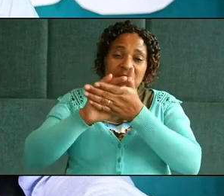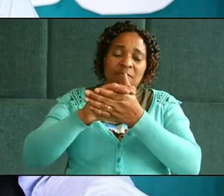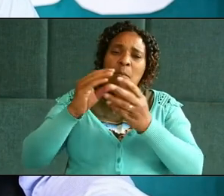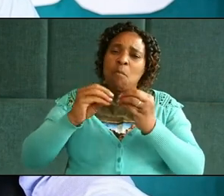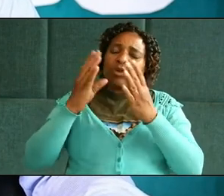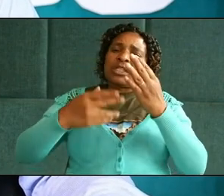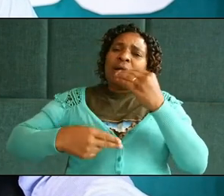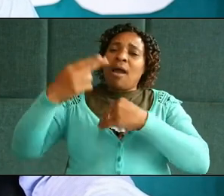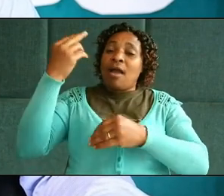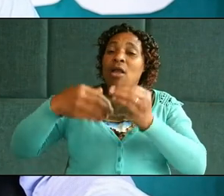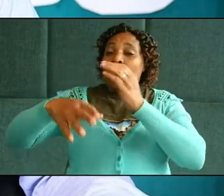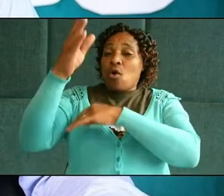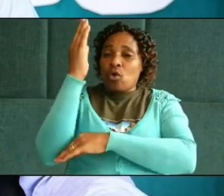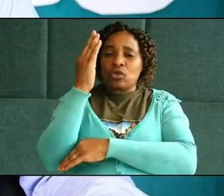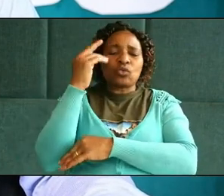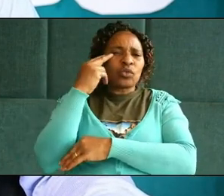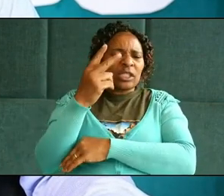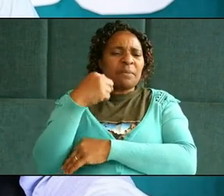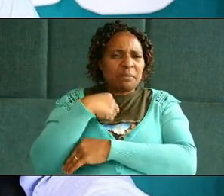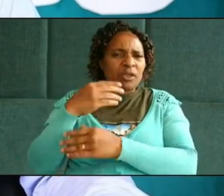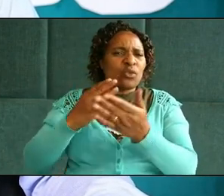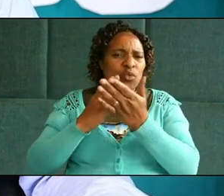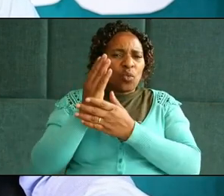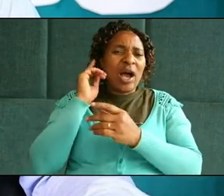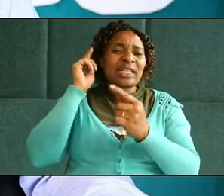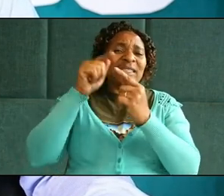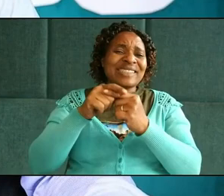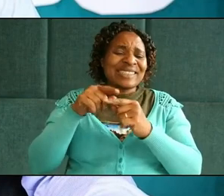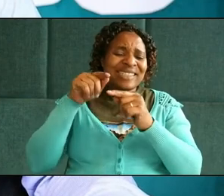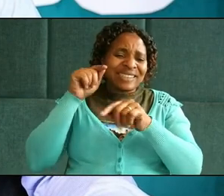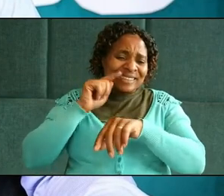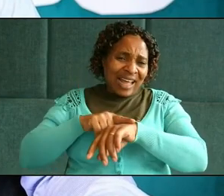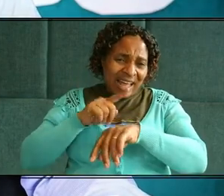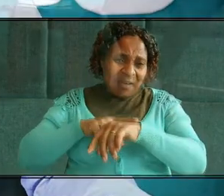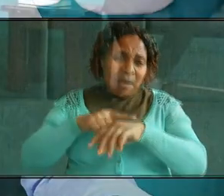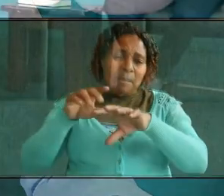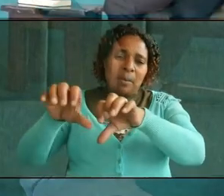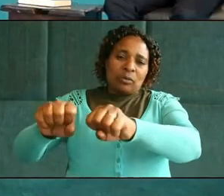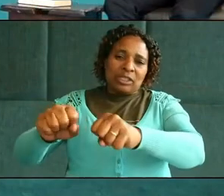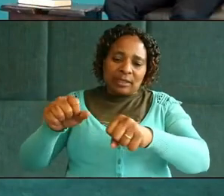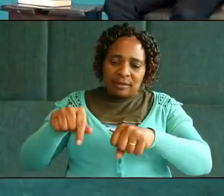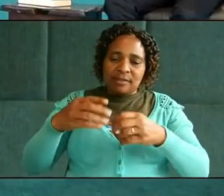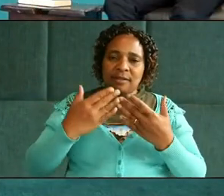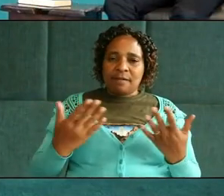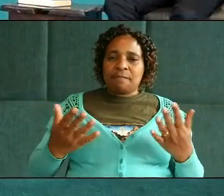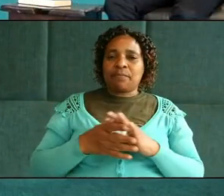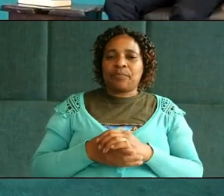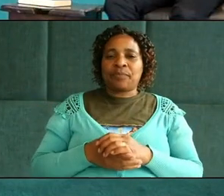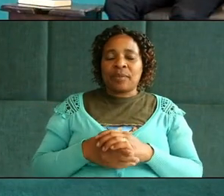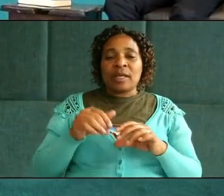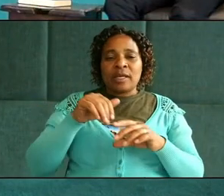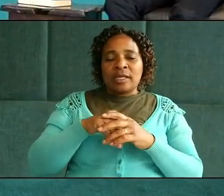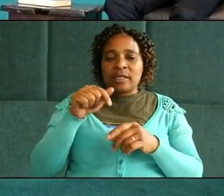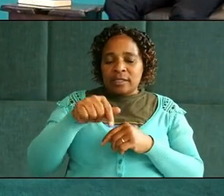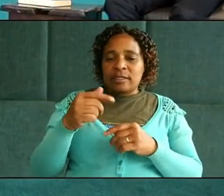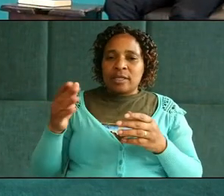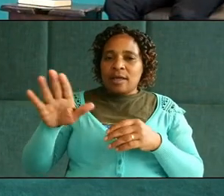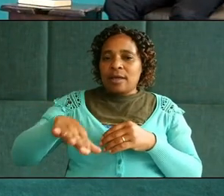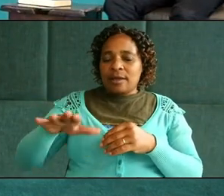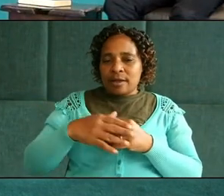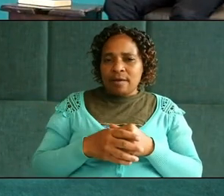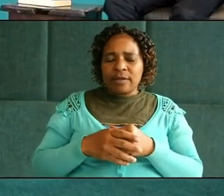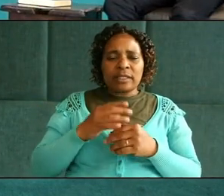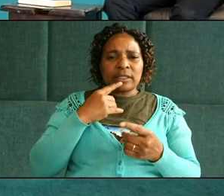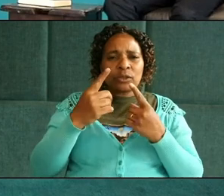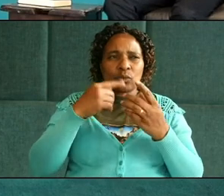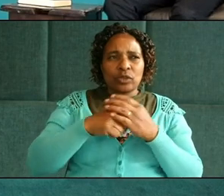God, like, he's going to see me through until the point I'm going to possess this thing. In the flashlight section,